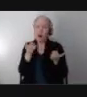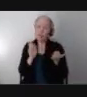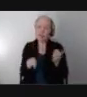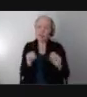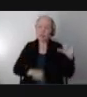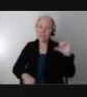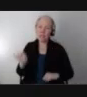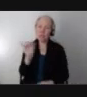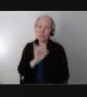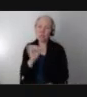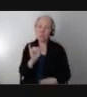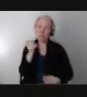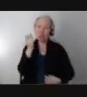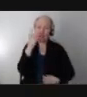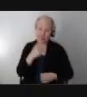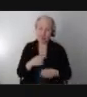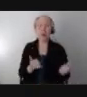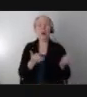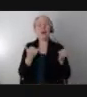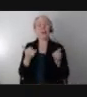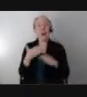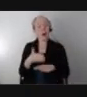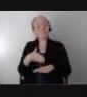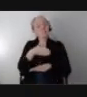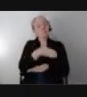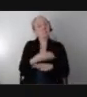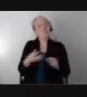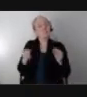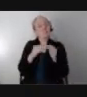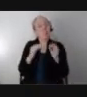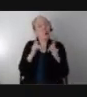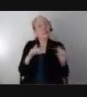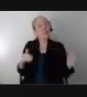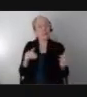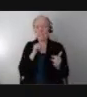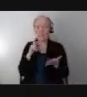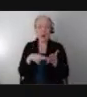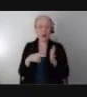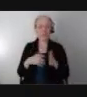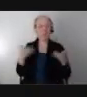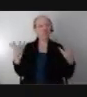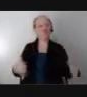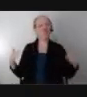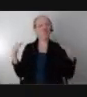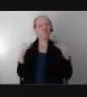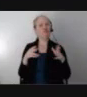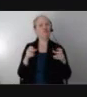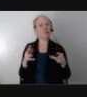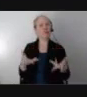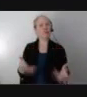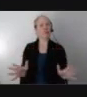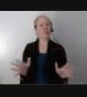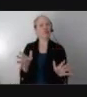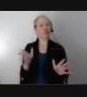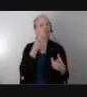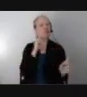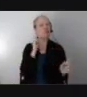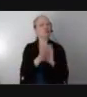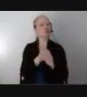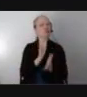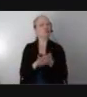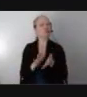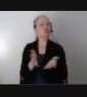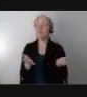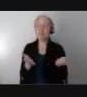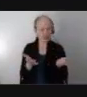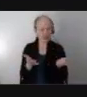mean there's equity of opportunity. And I believe that importance of acknowledging that there are still patterns that influence whether we can achieve the